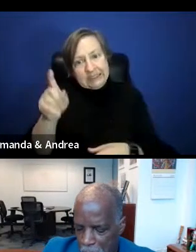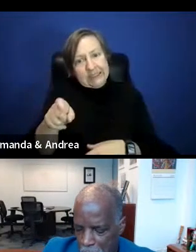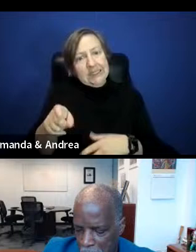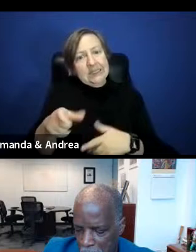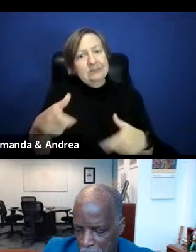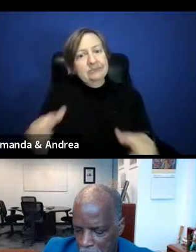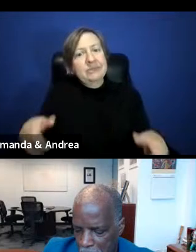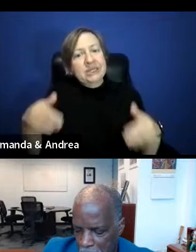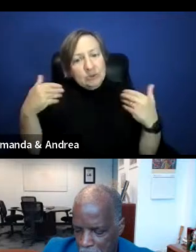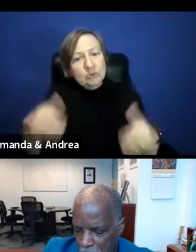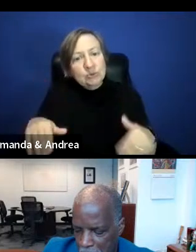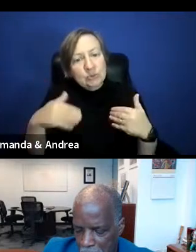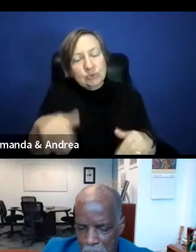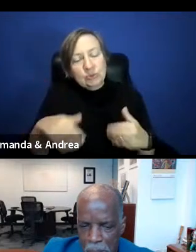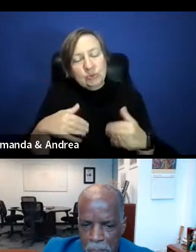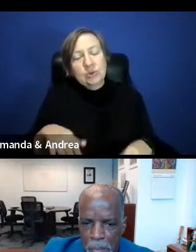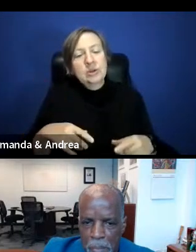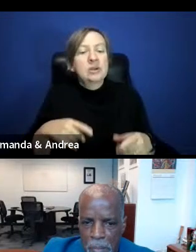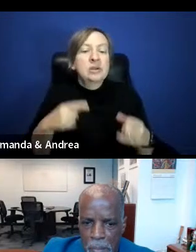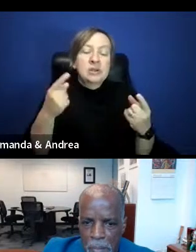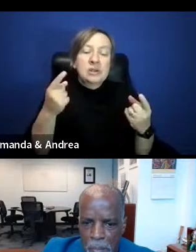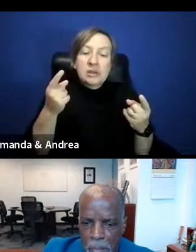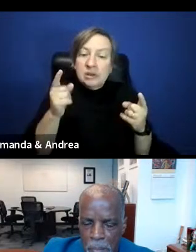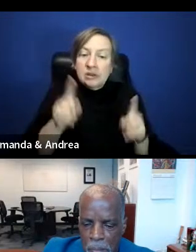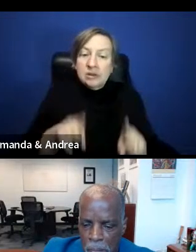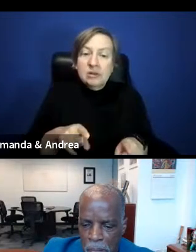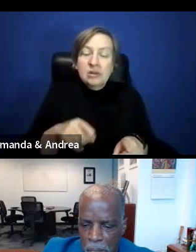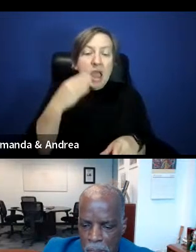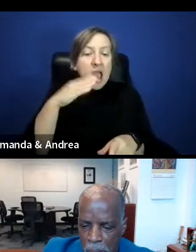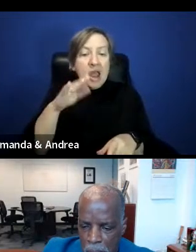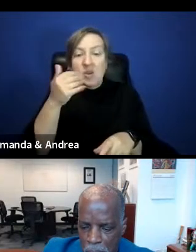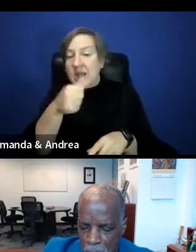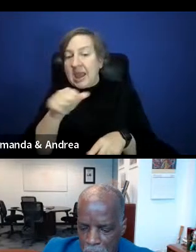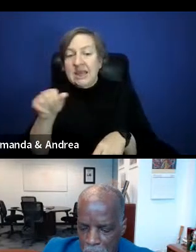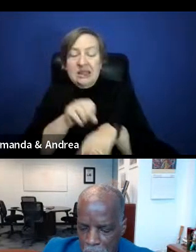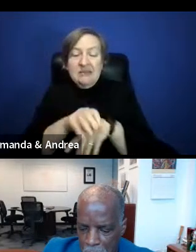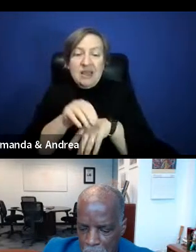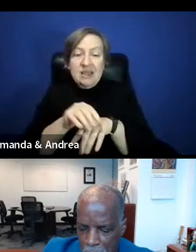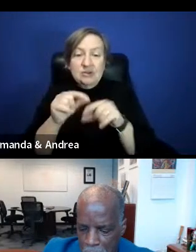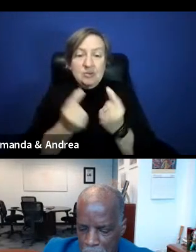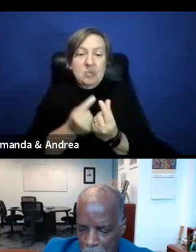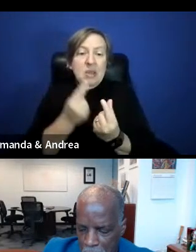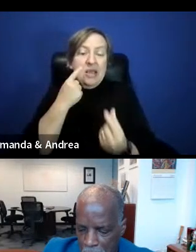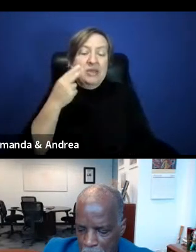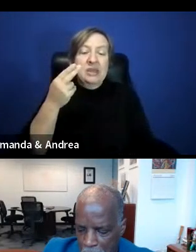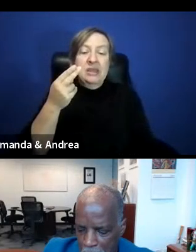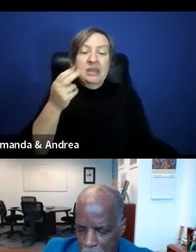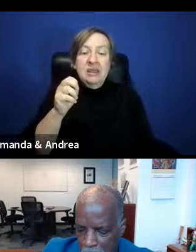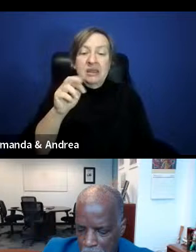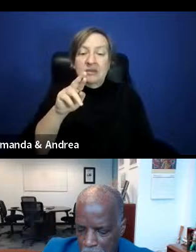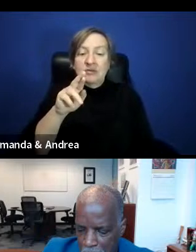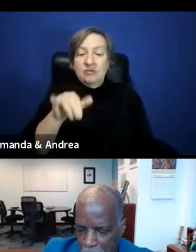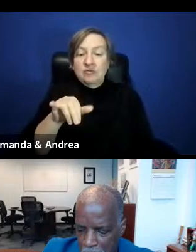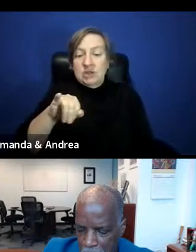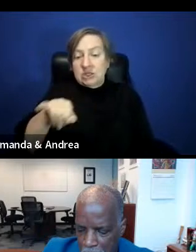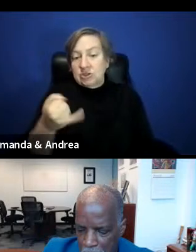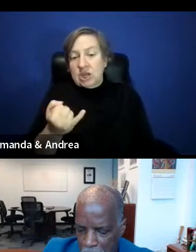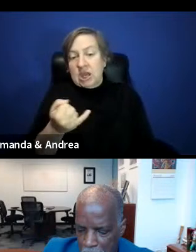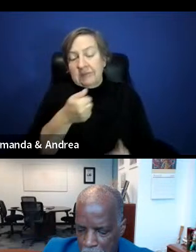that, I don't know if they had any advisory groups. I think Henry J. was probably